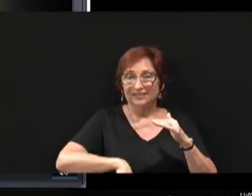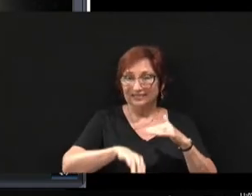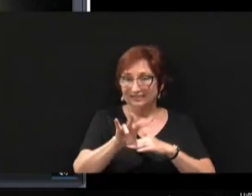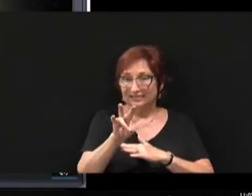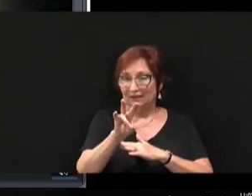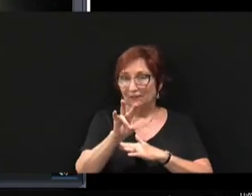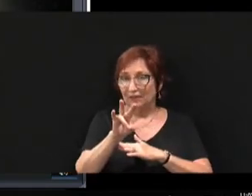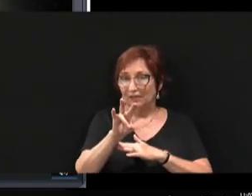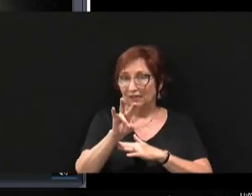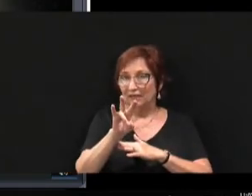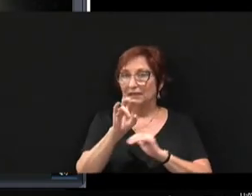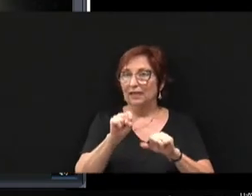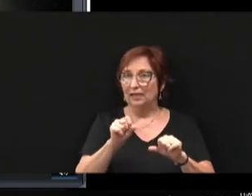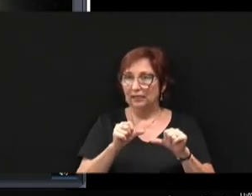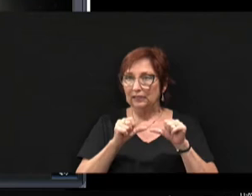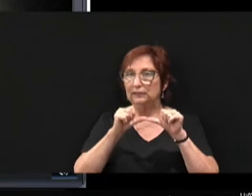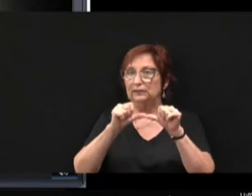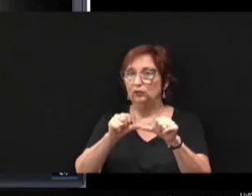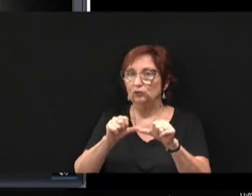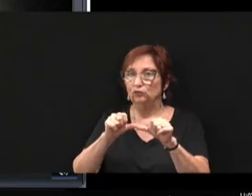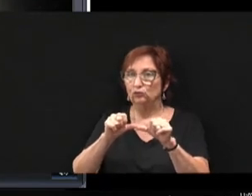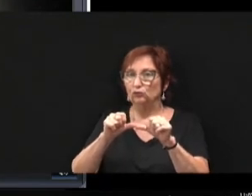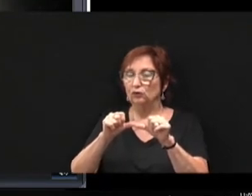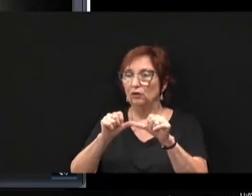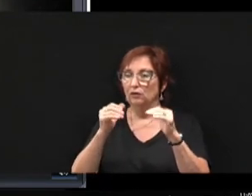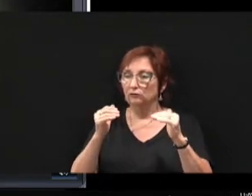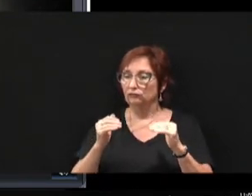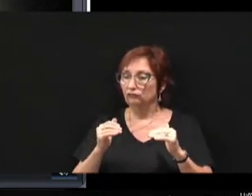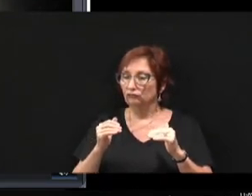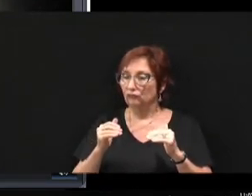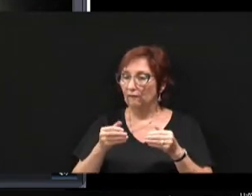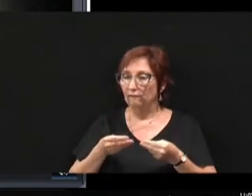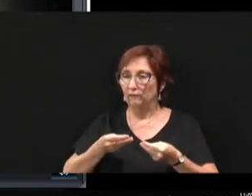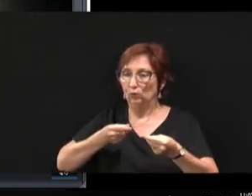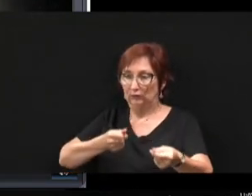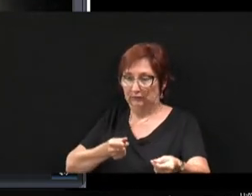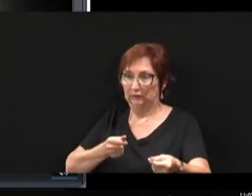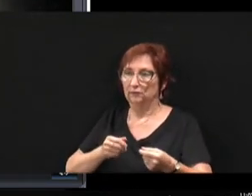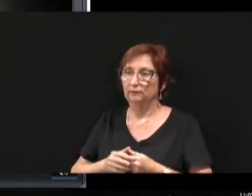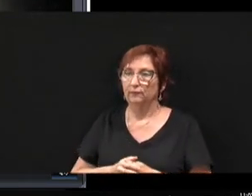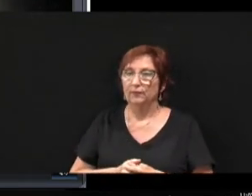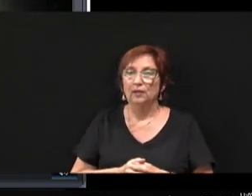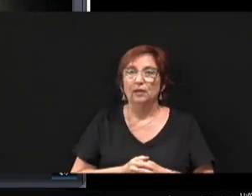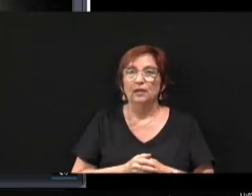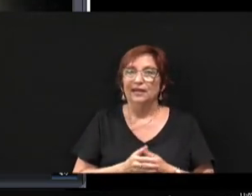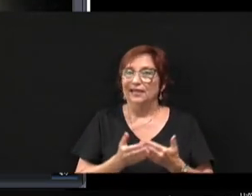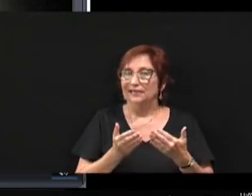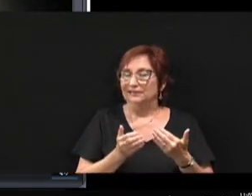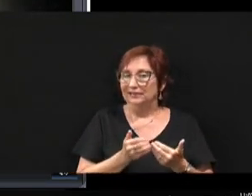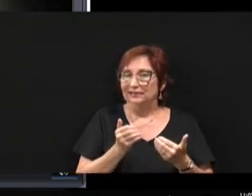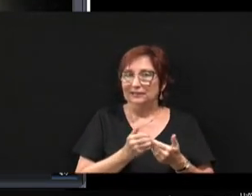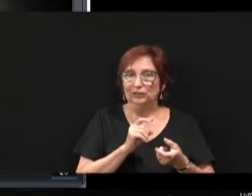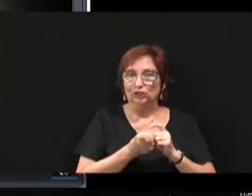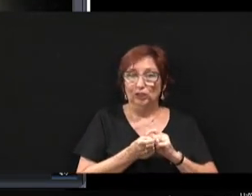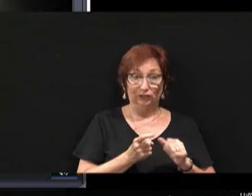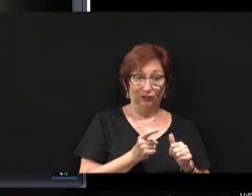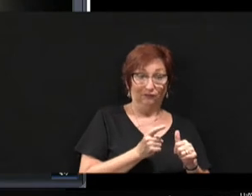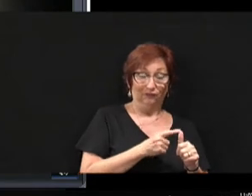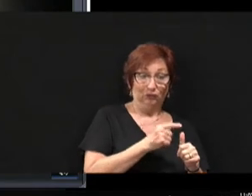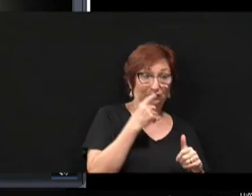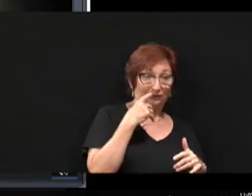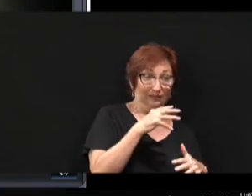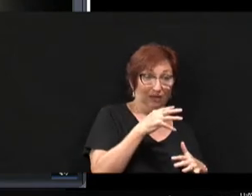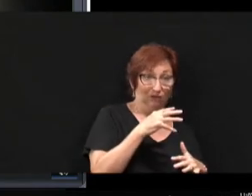they proceed to phoneme seg. Fluency. Now I'm going to tell you, it's easiest to change the first sound, and then it gets